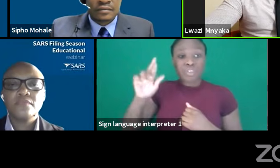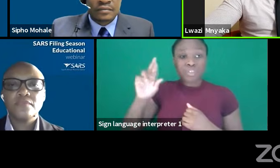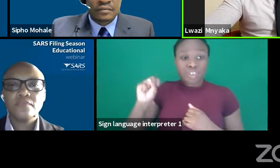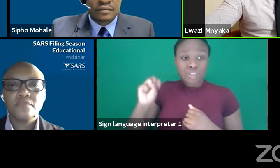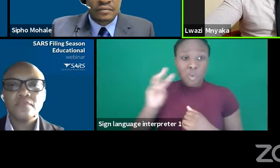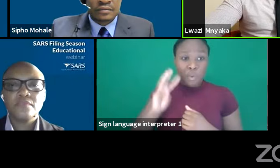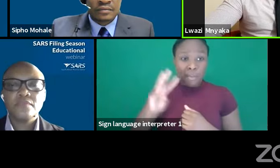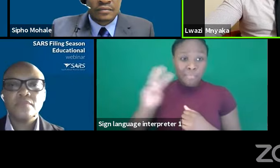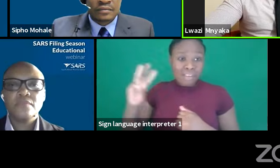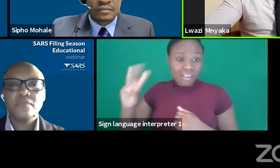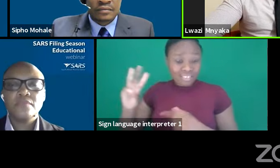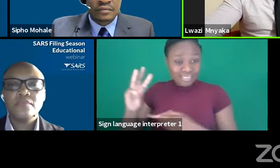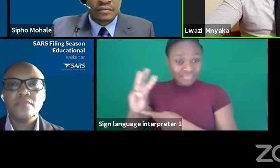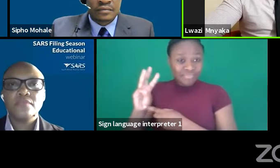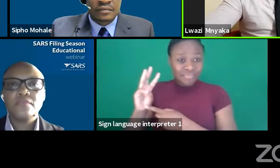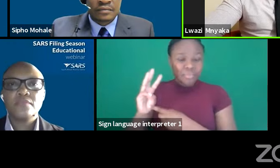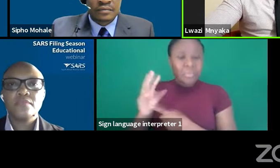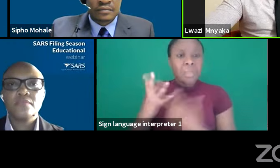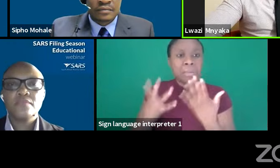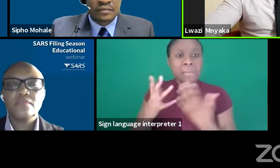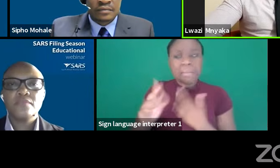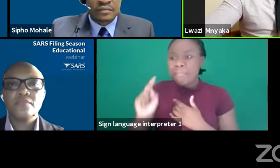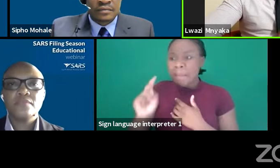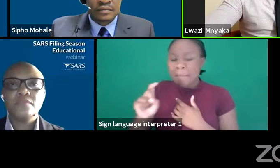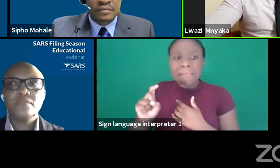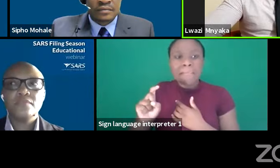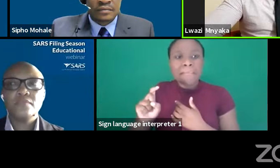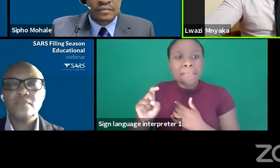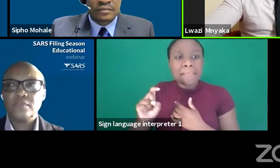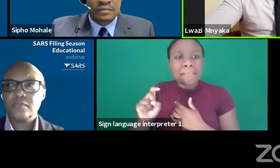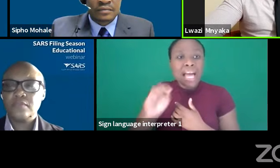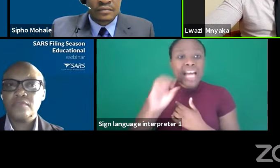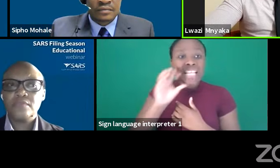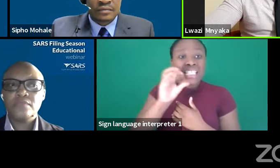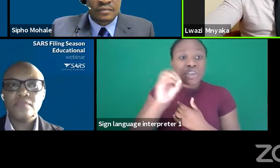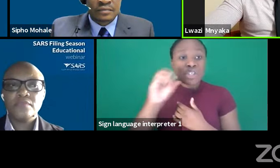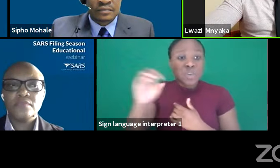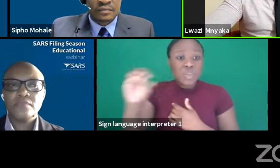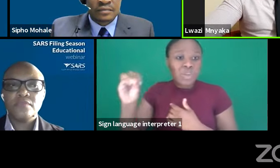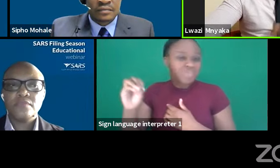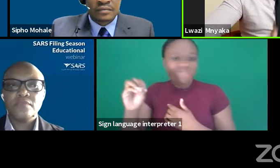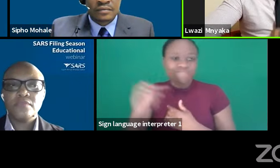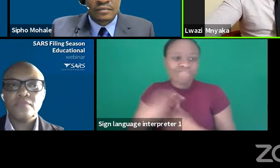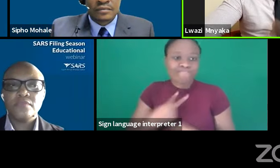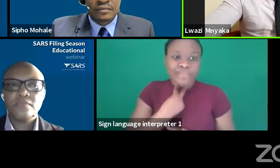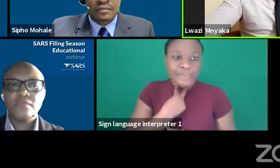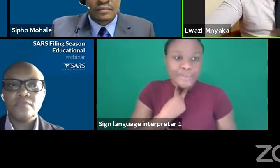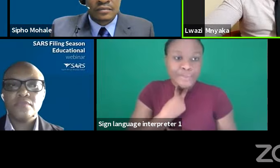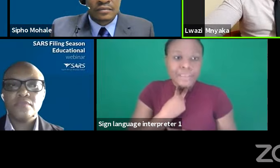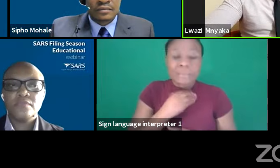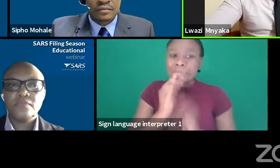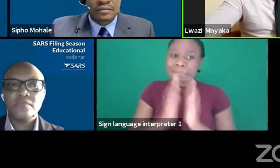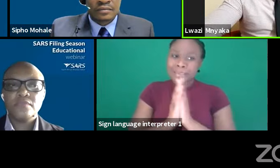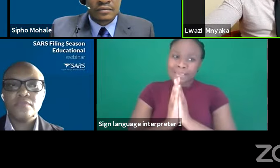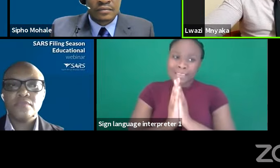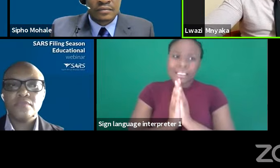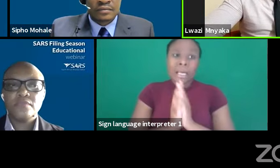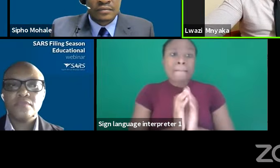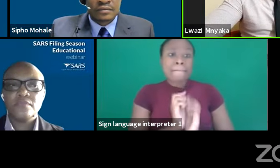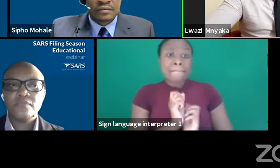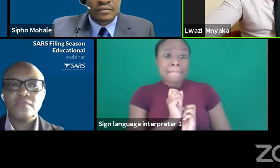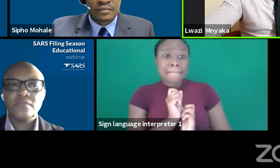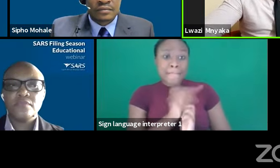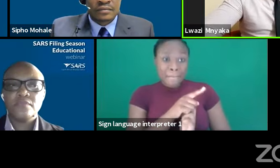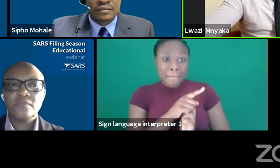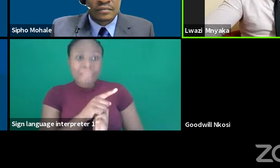when you enter 10 zeros, you would not be able to get through, unfortunately. So please request a call back and we'll call you